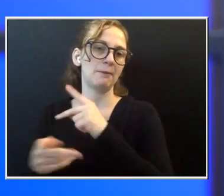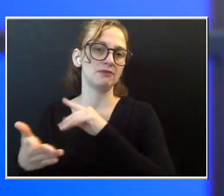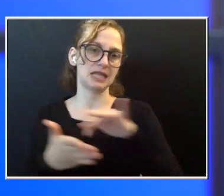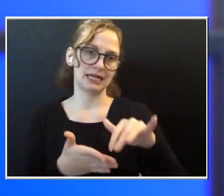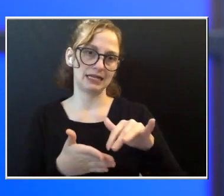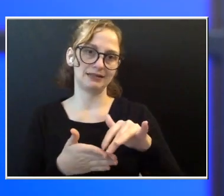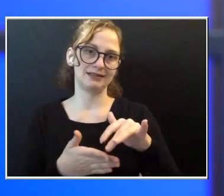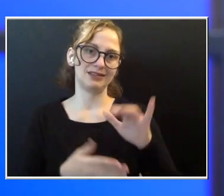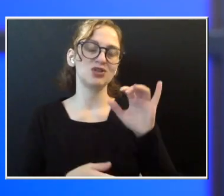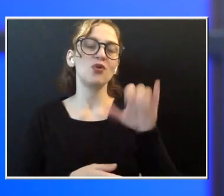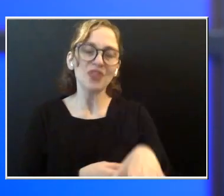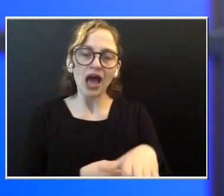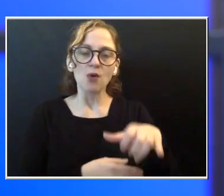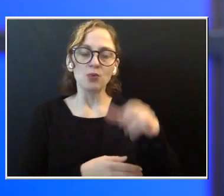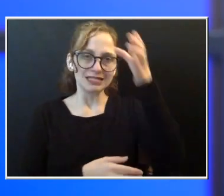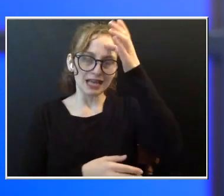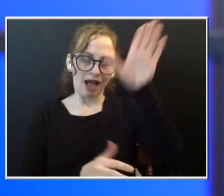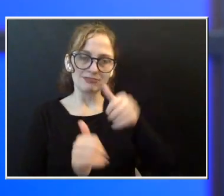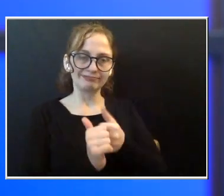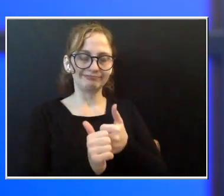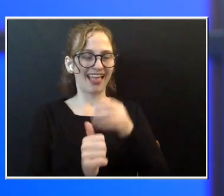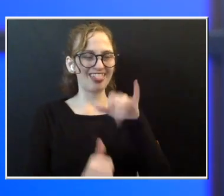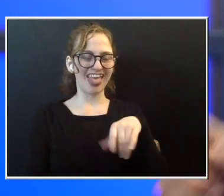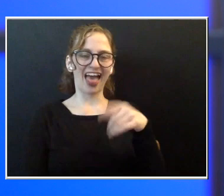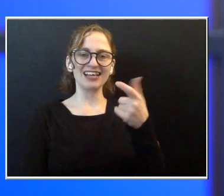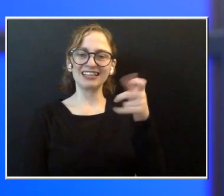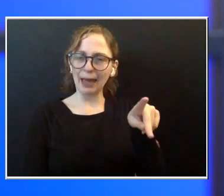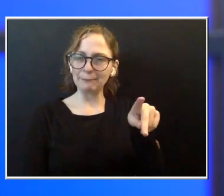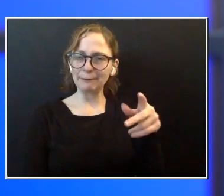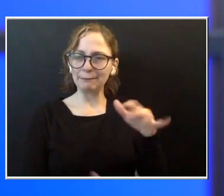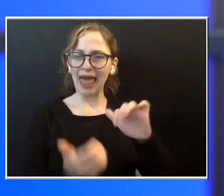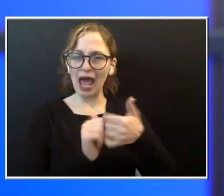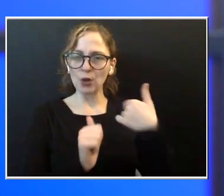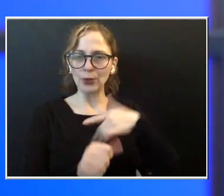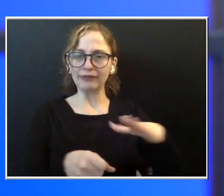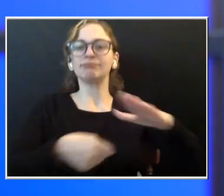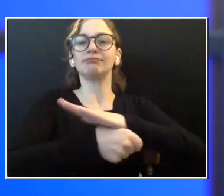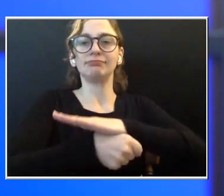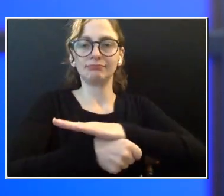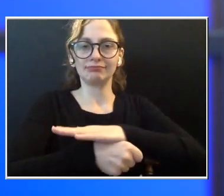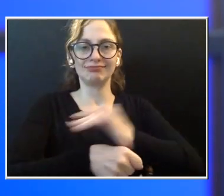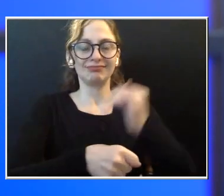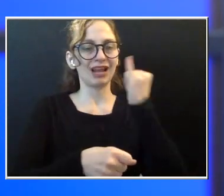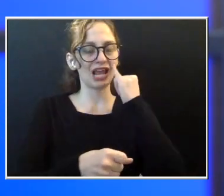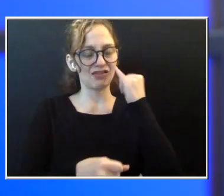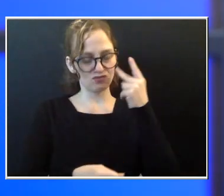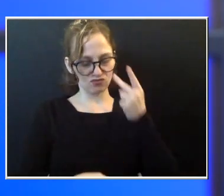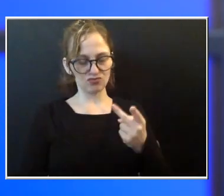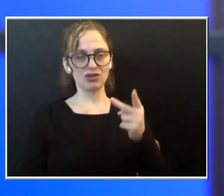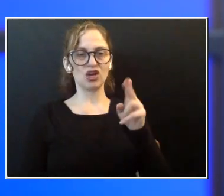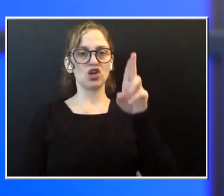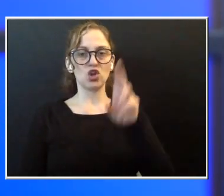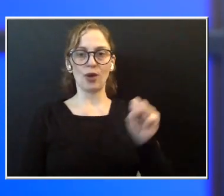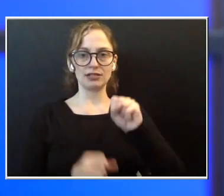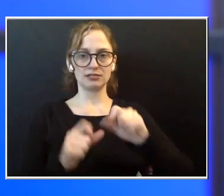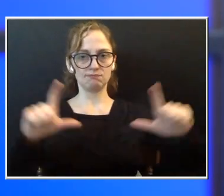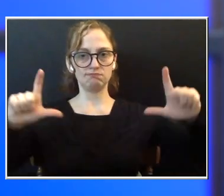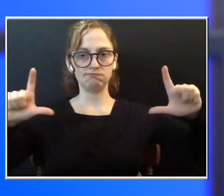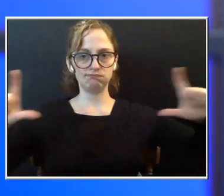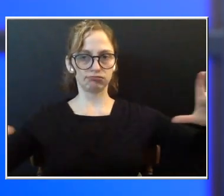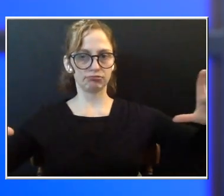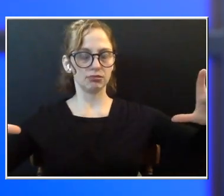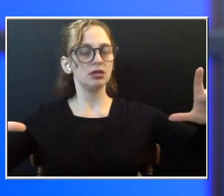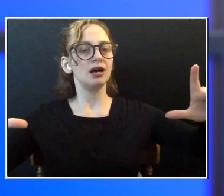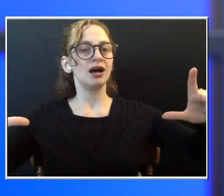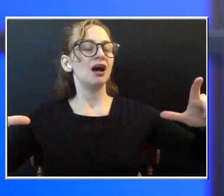And when you look at the map of the United States and you look at these 4 institutions, they truly fill the gap of that